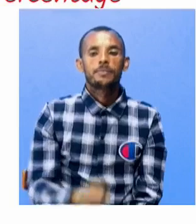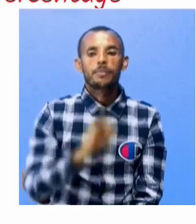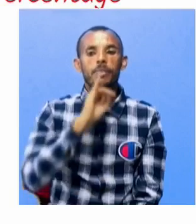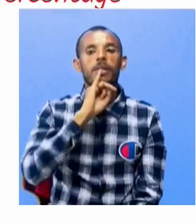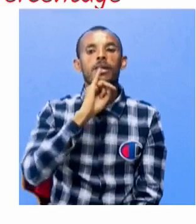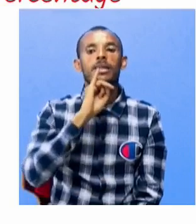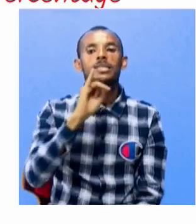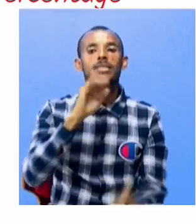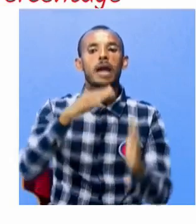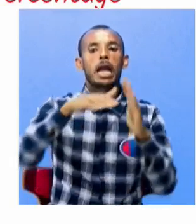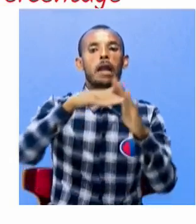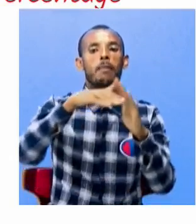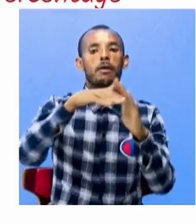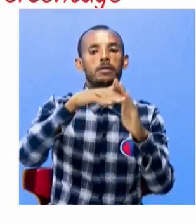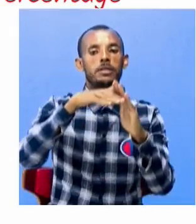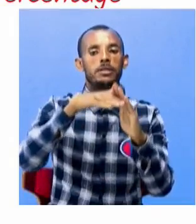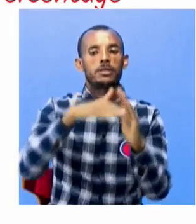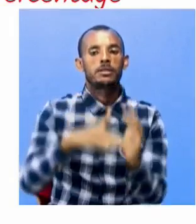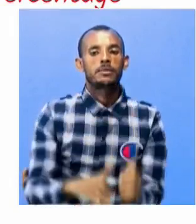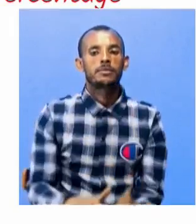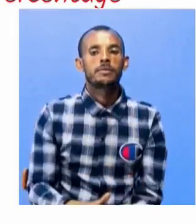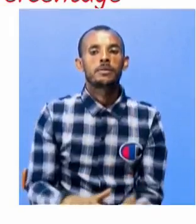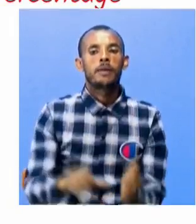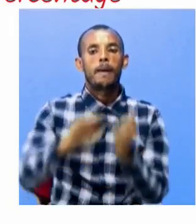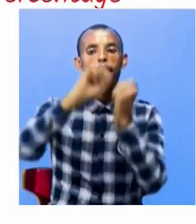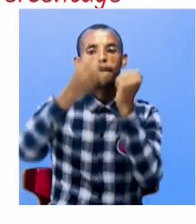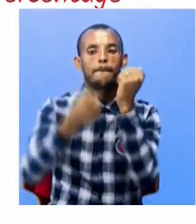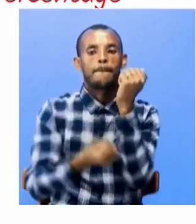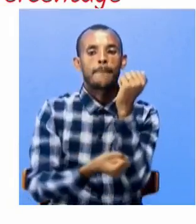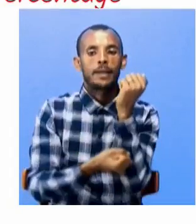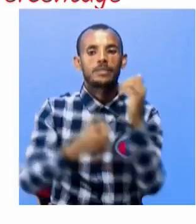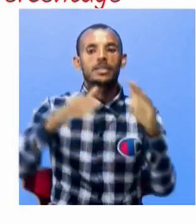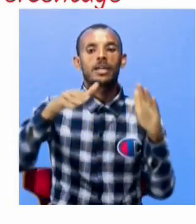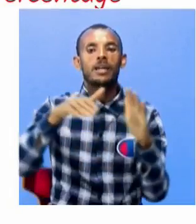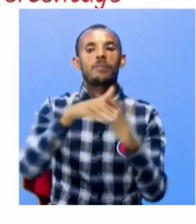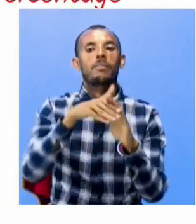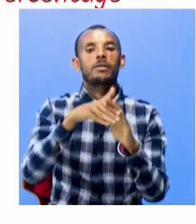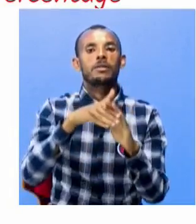is represents, base represents